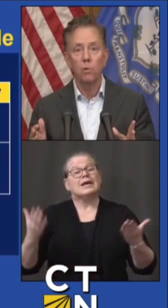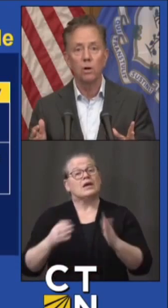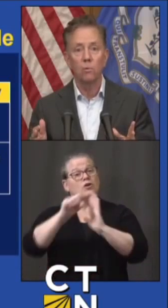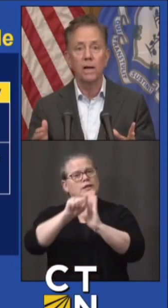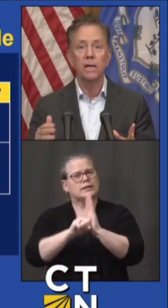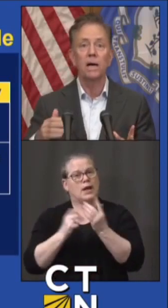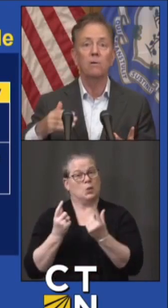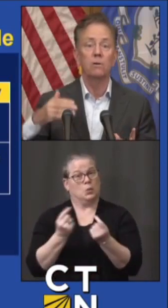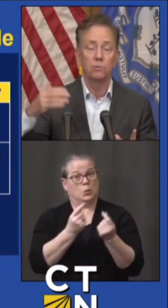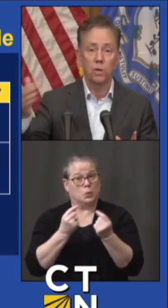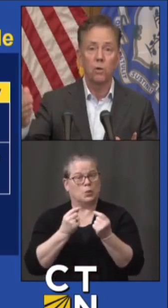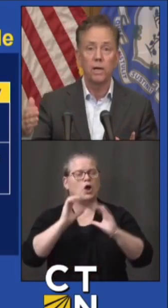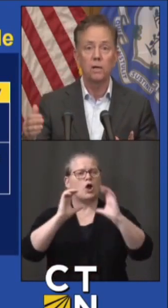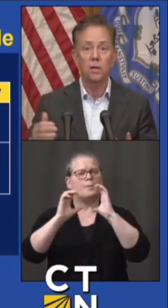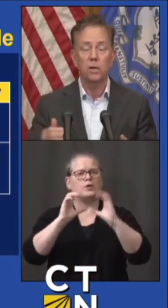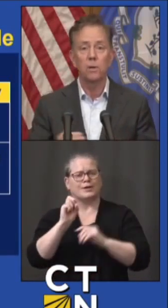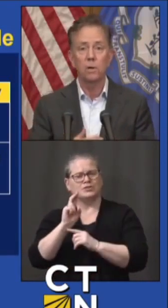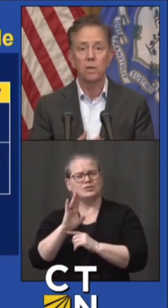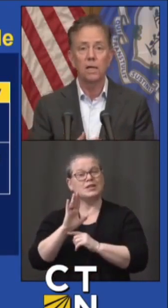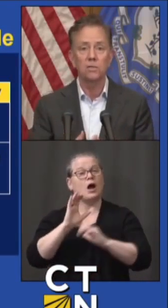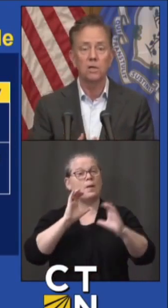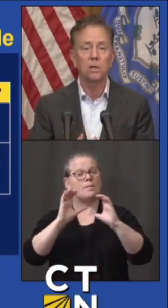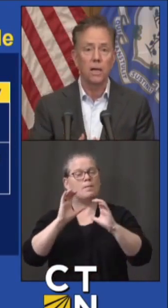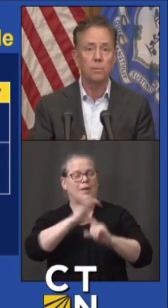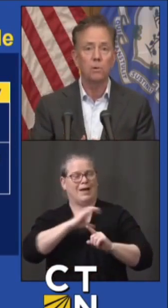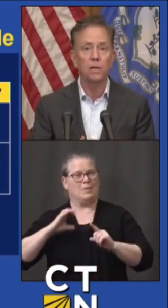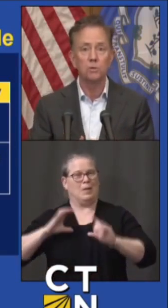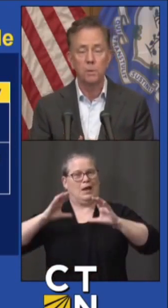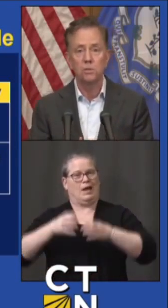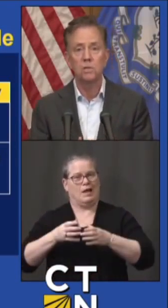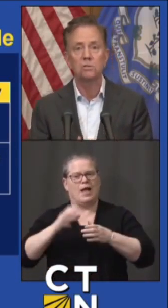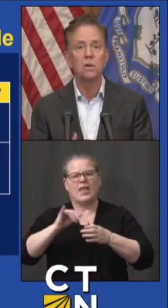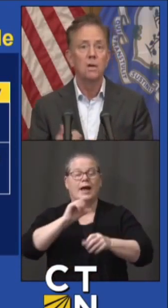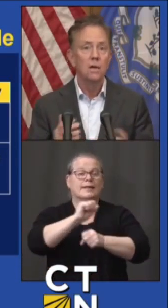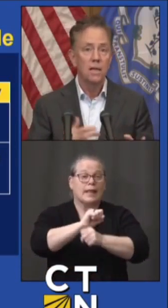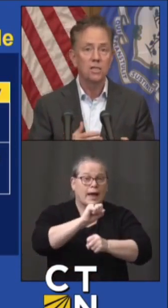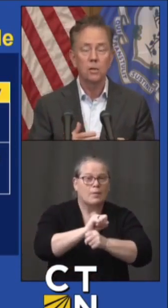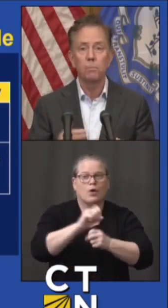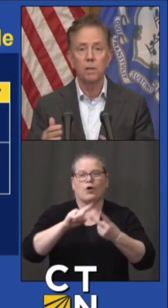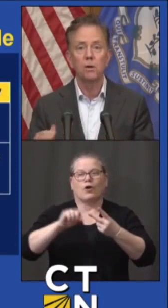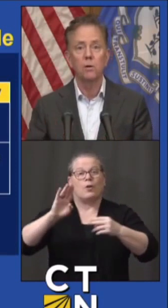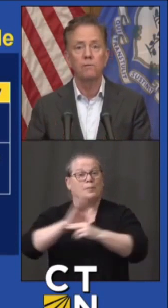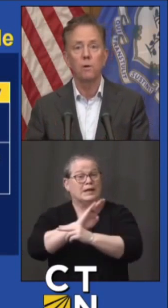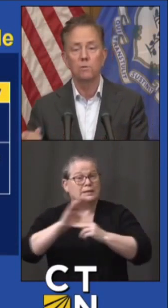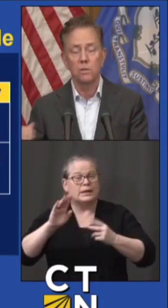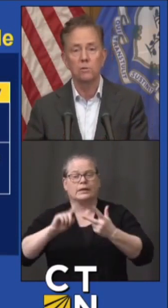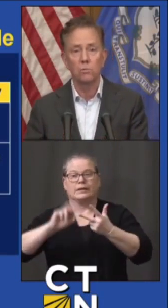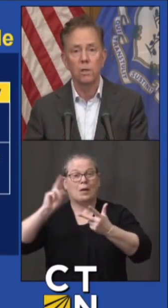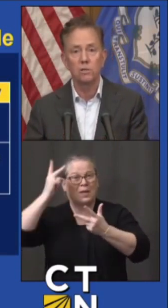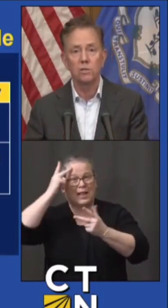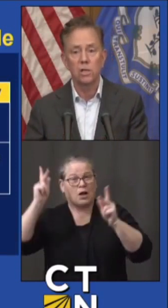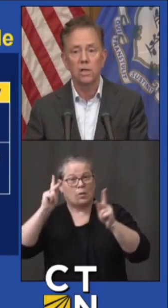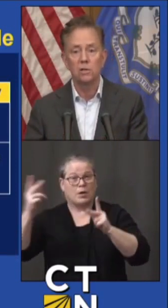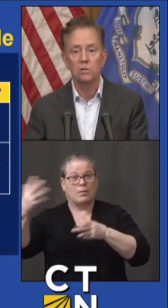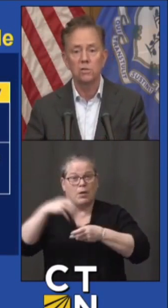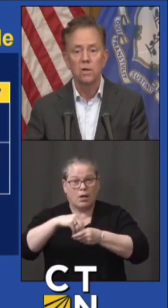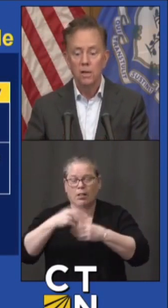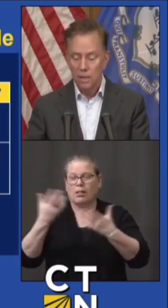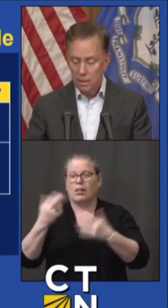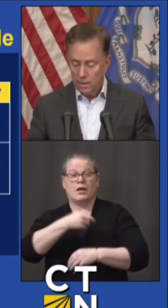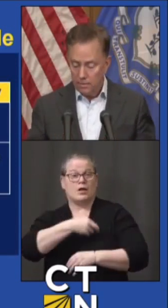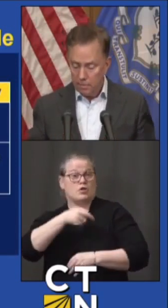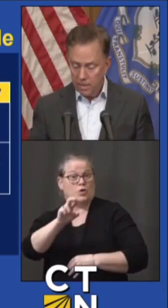really important right now as we're going into the community. That's labor, that's business, that's political folks, those are religious